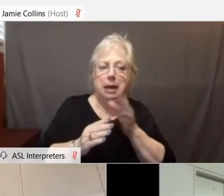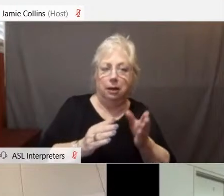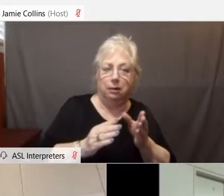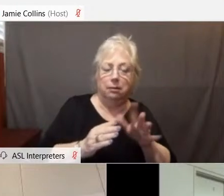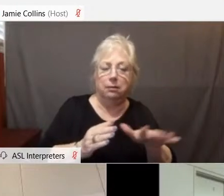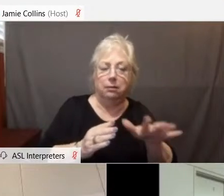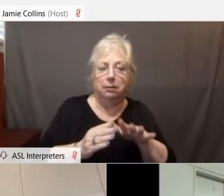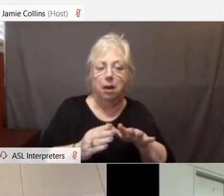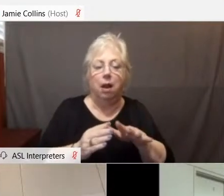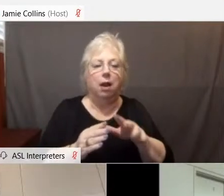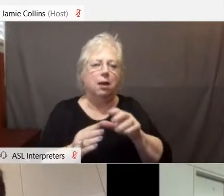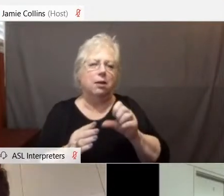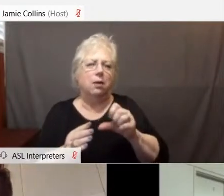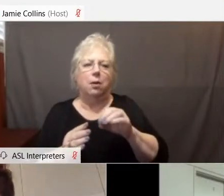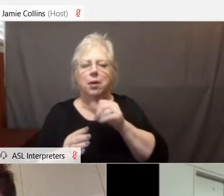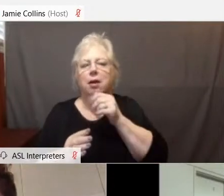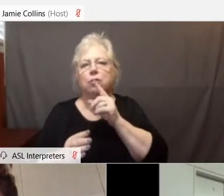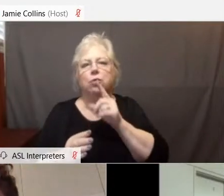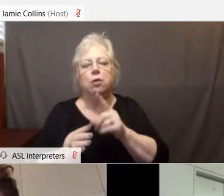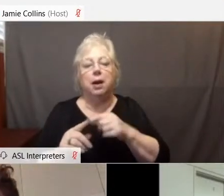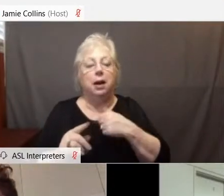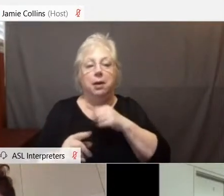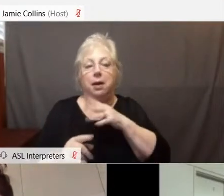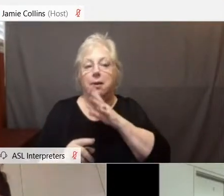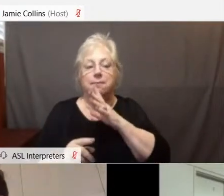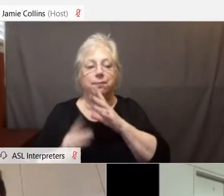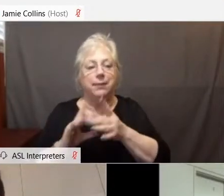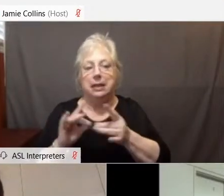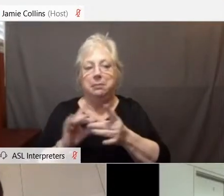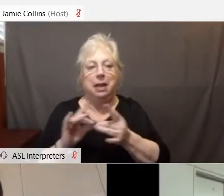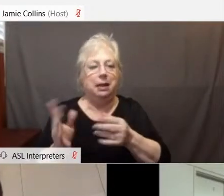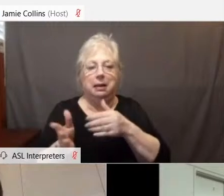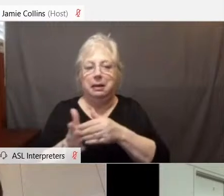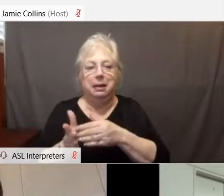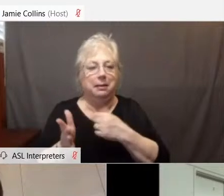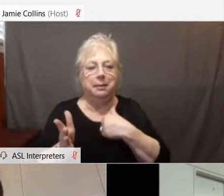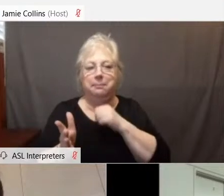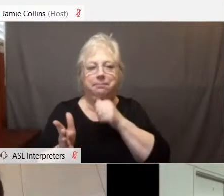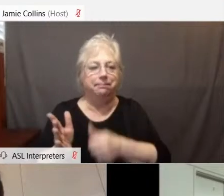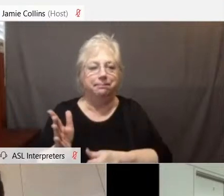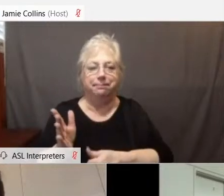not sure about that, but I am not speaking against it.